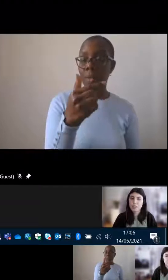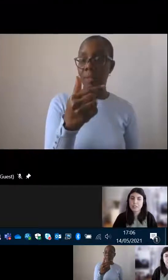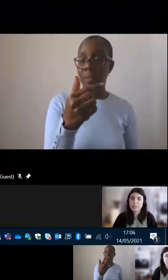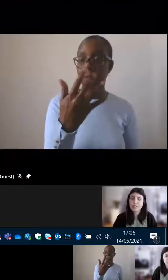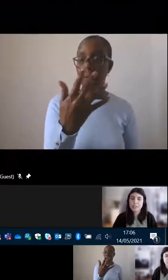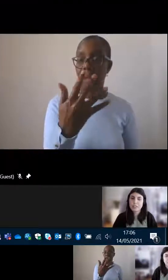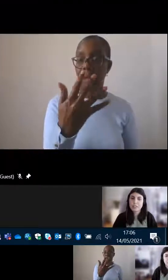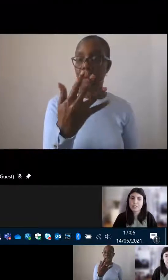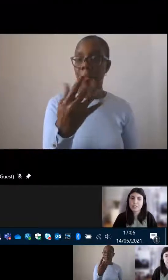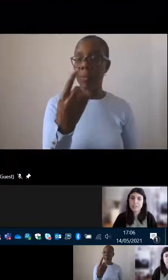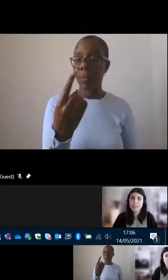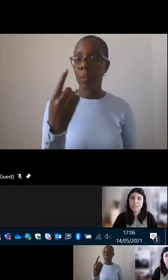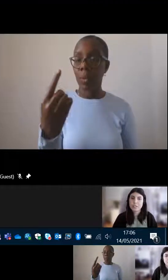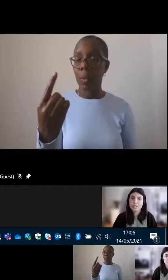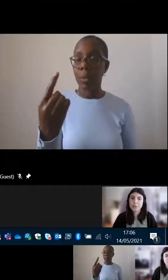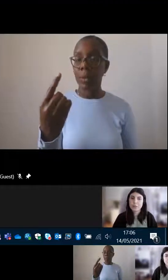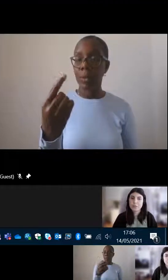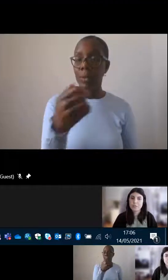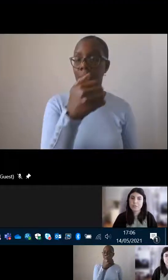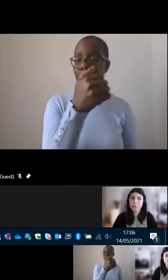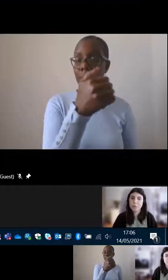511